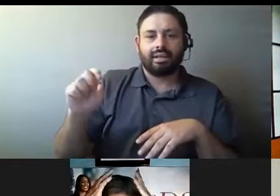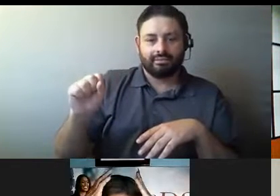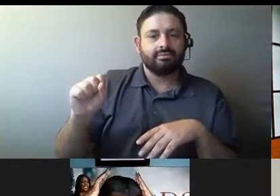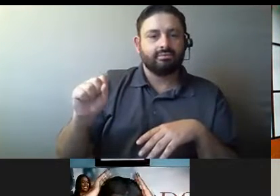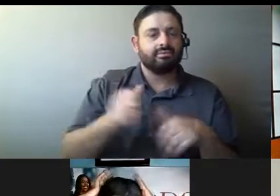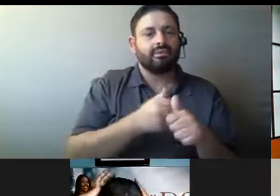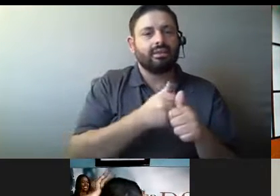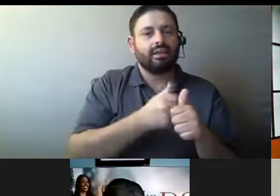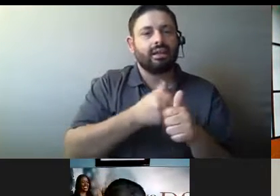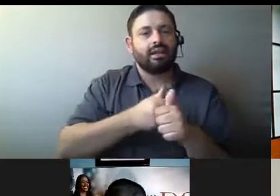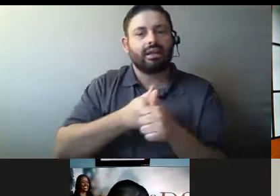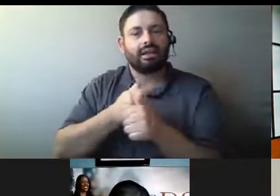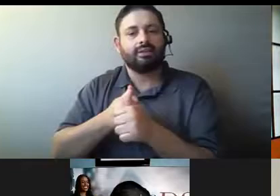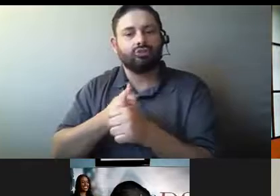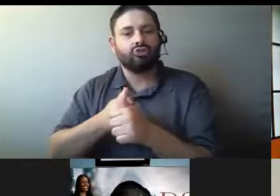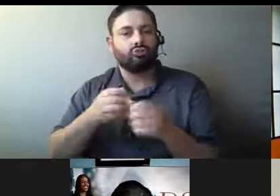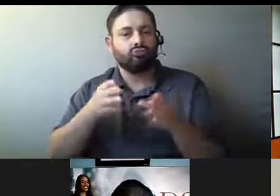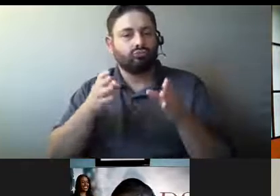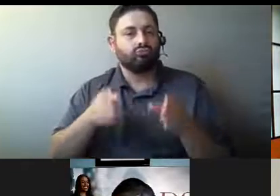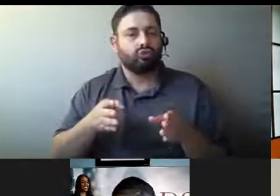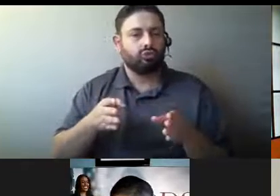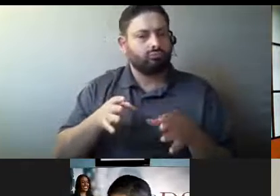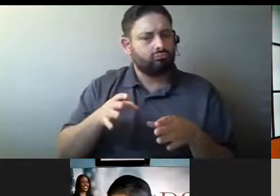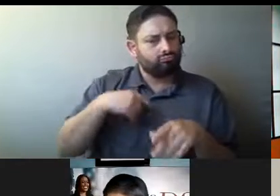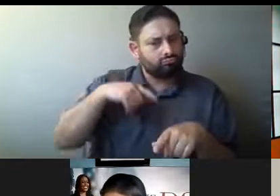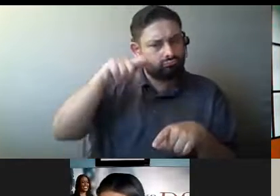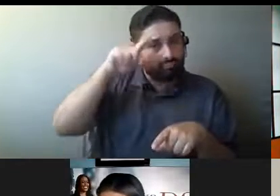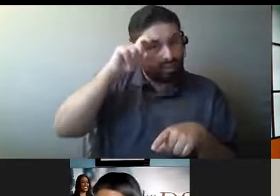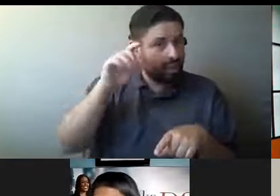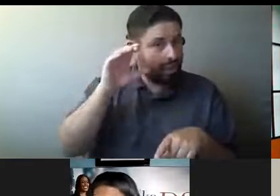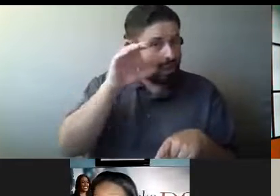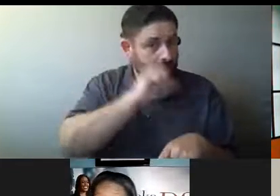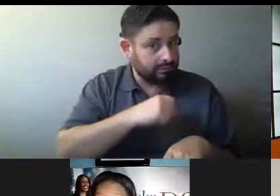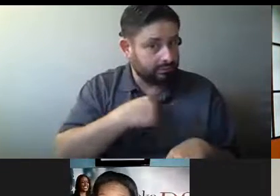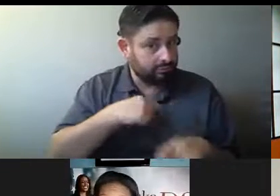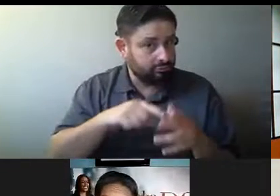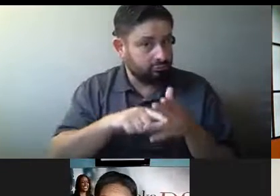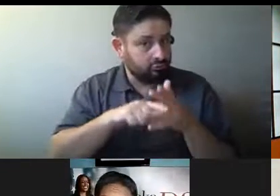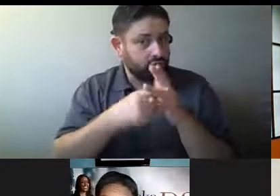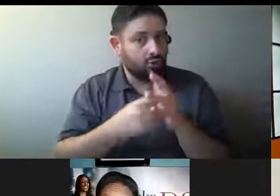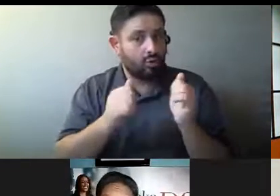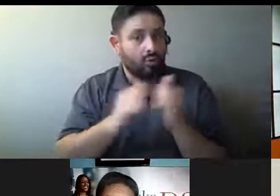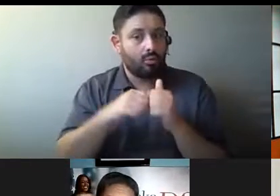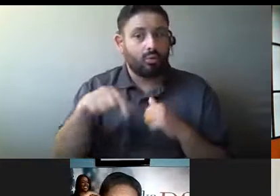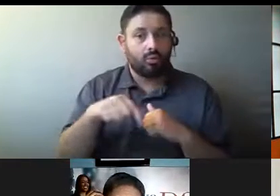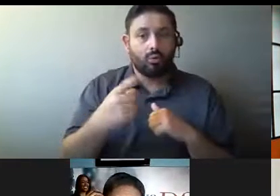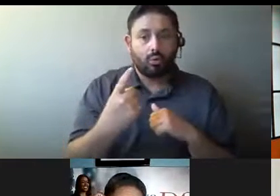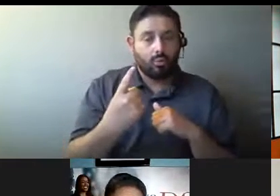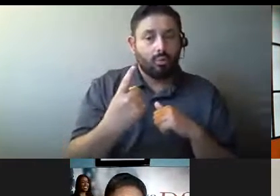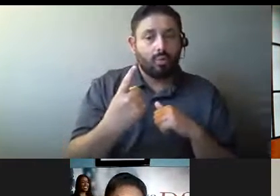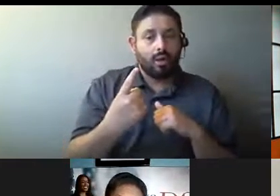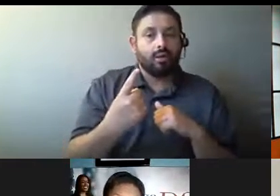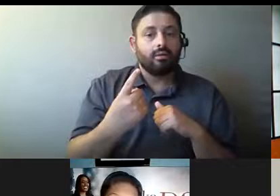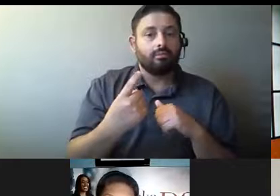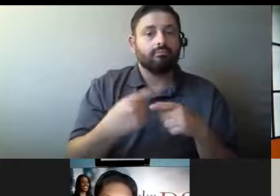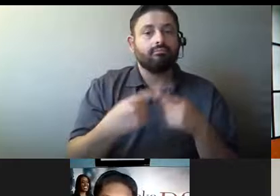each person do. I guess I'm going to start with the Q1 on the order of events as